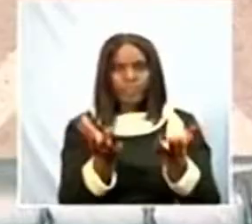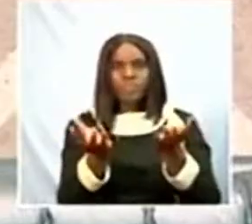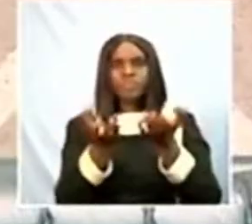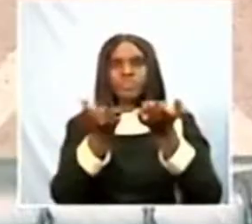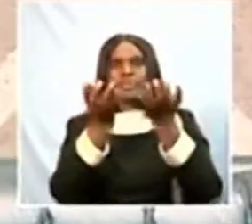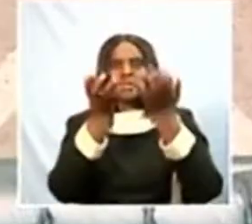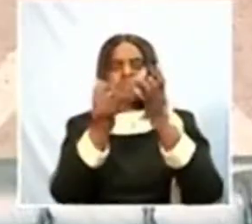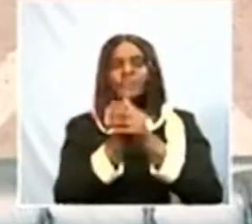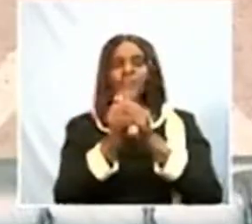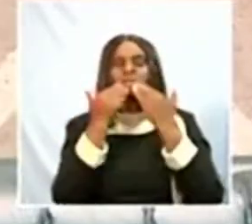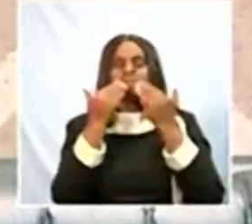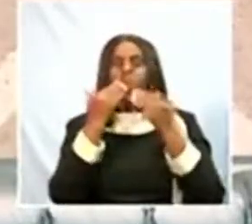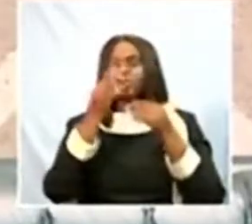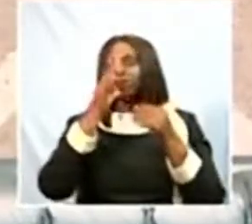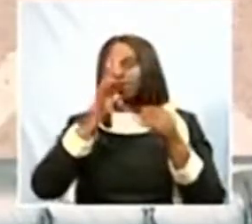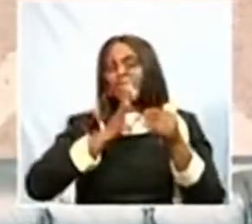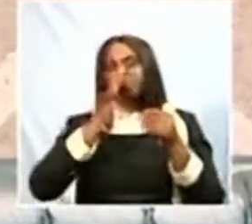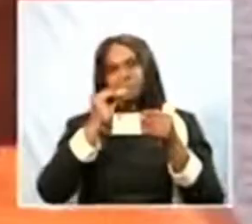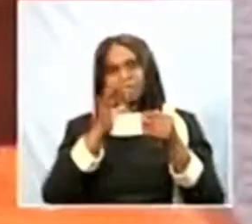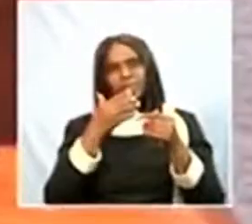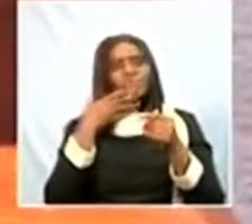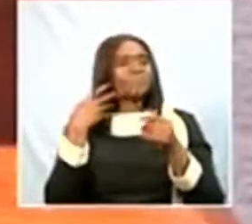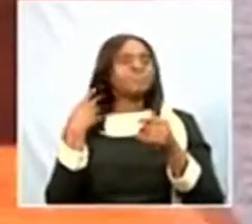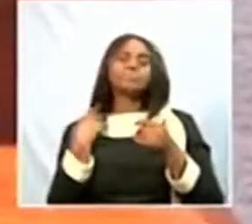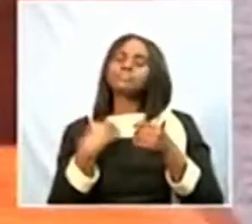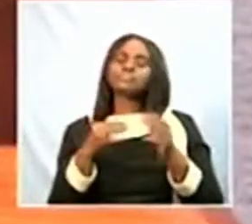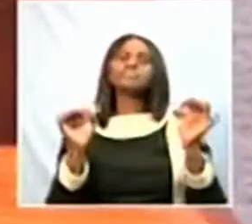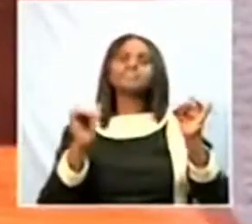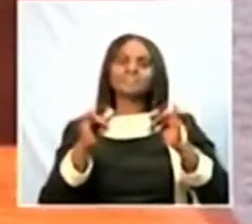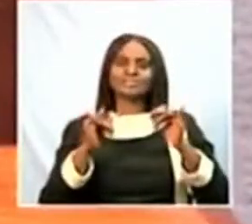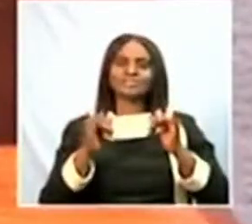emissions. Thank you, Madam Speaker.